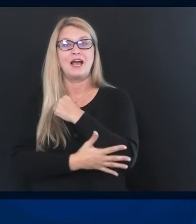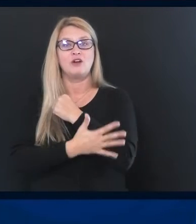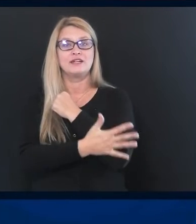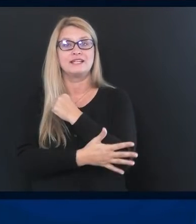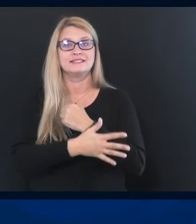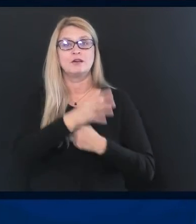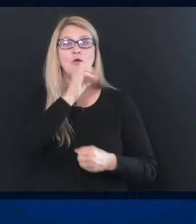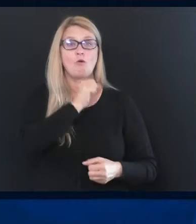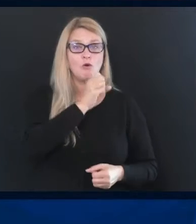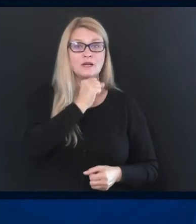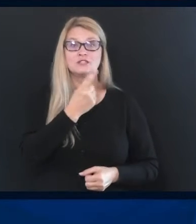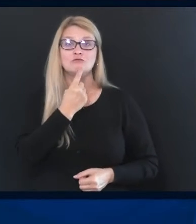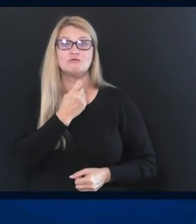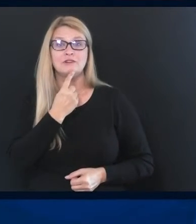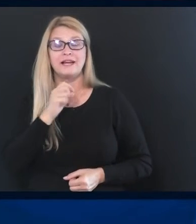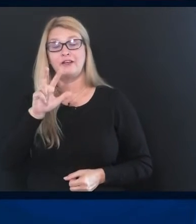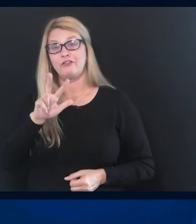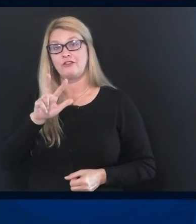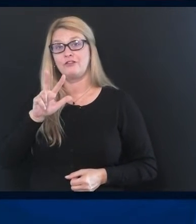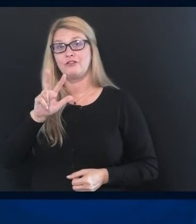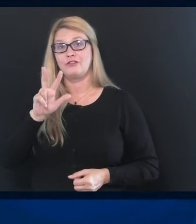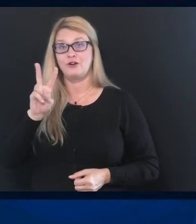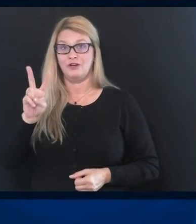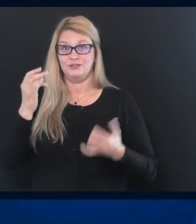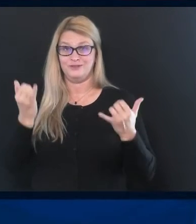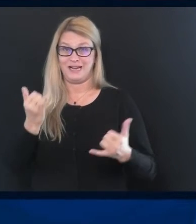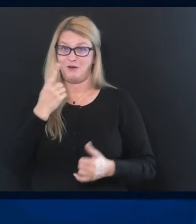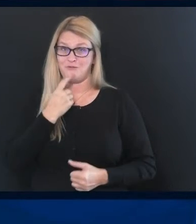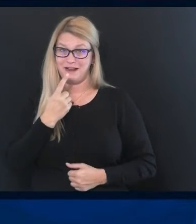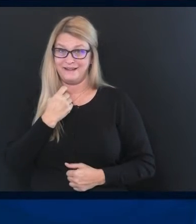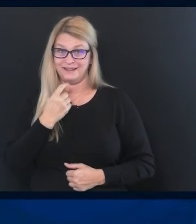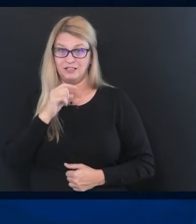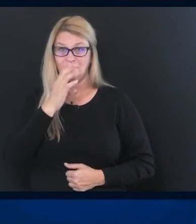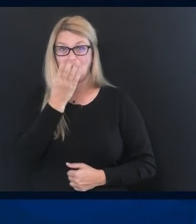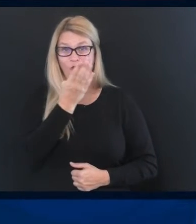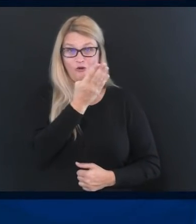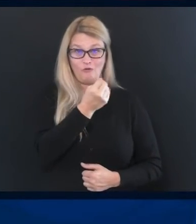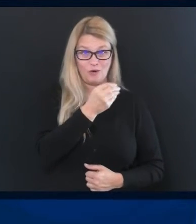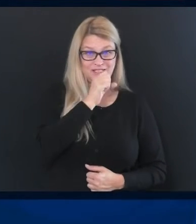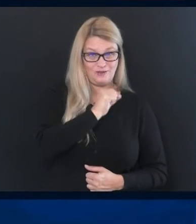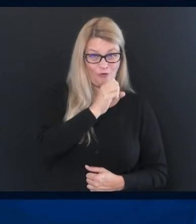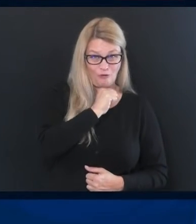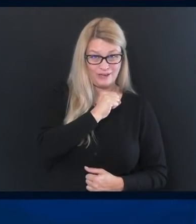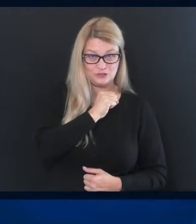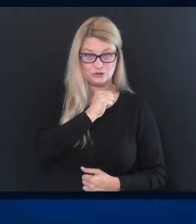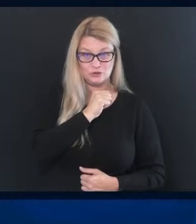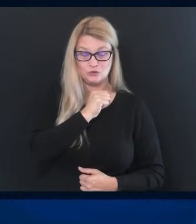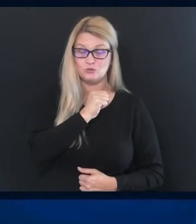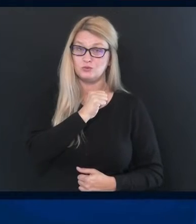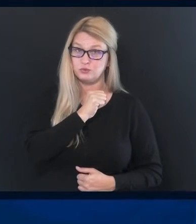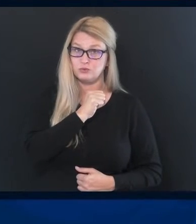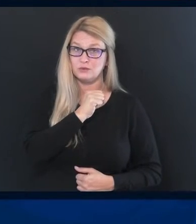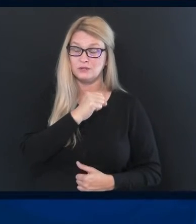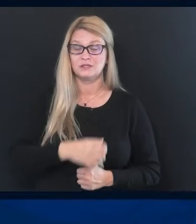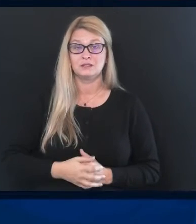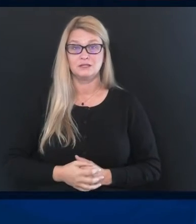the orange and the red, 32 in the red now, 14 in the orange.